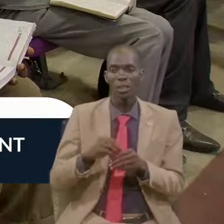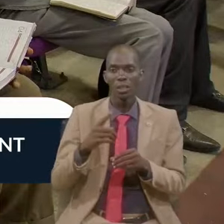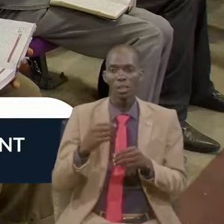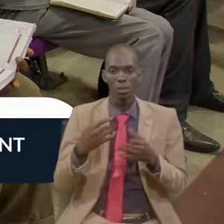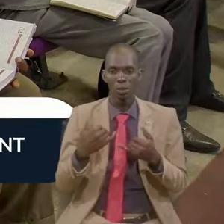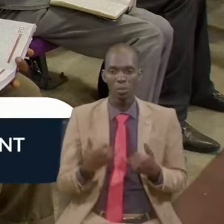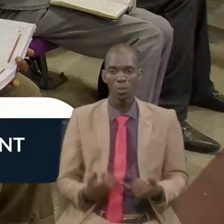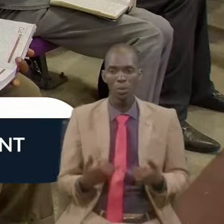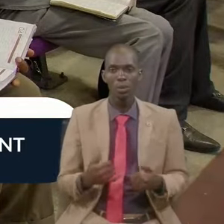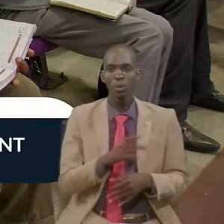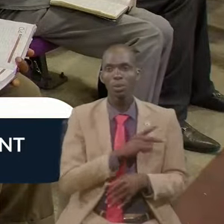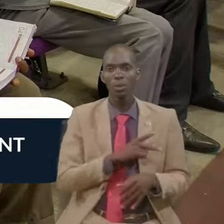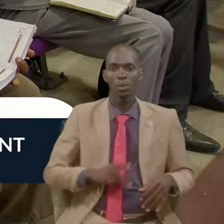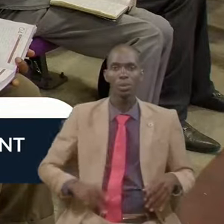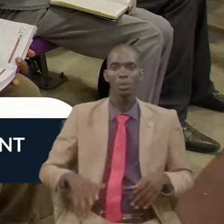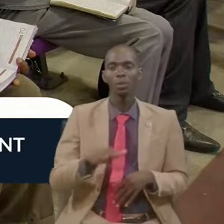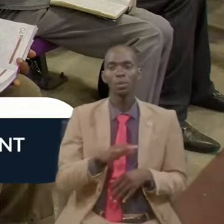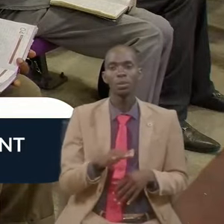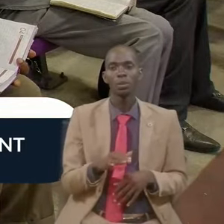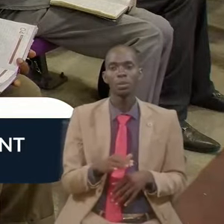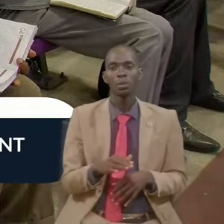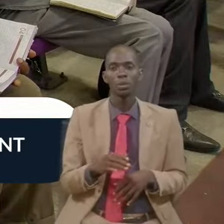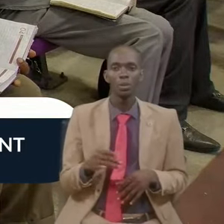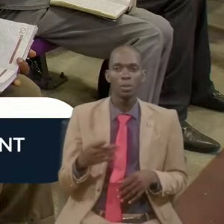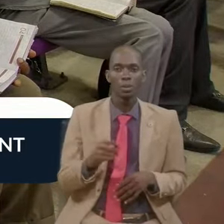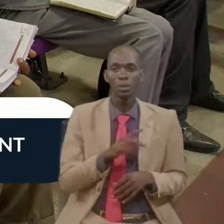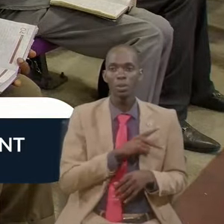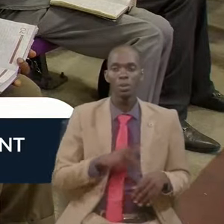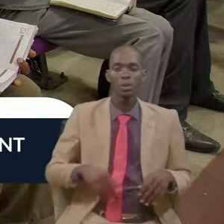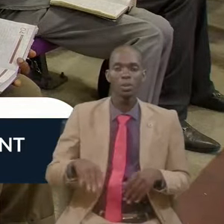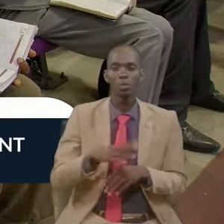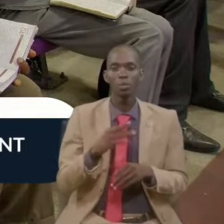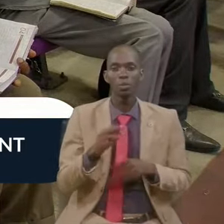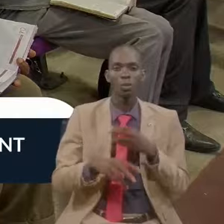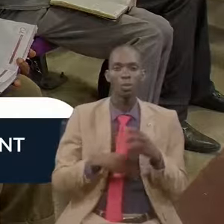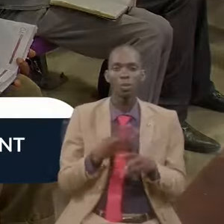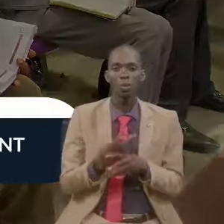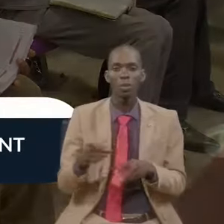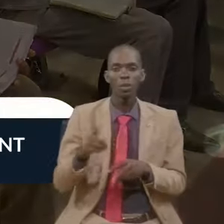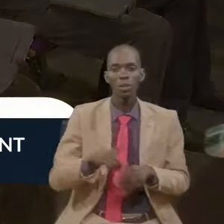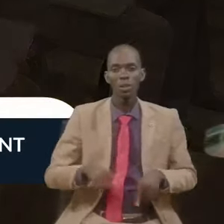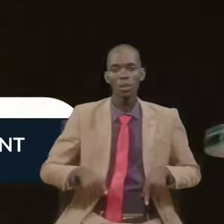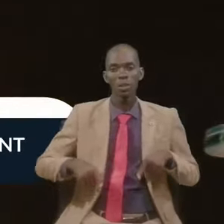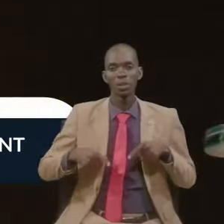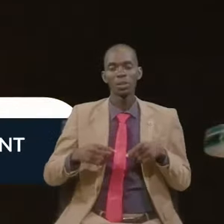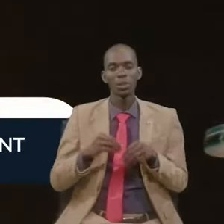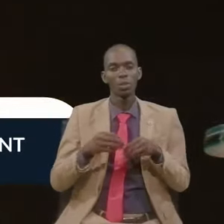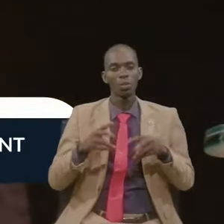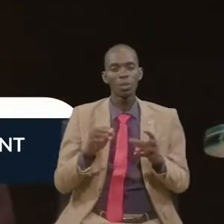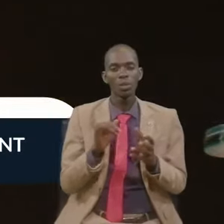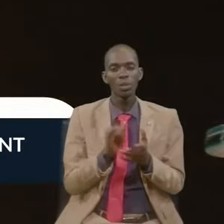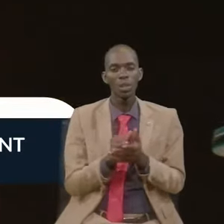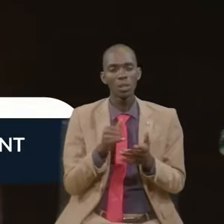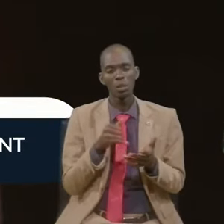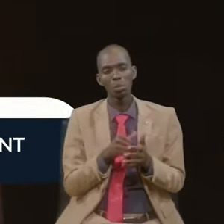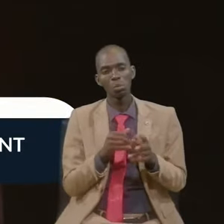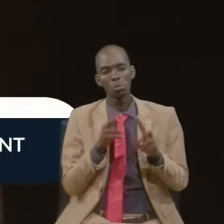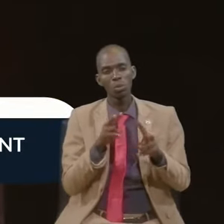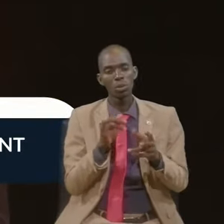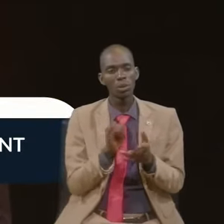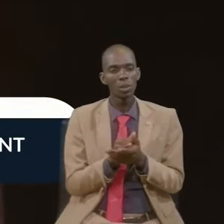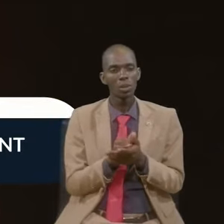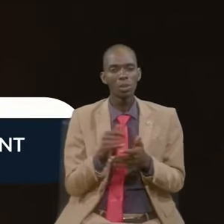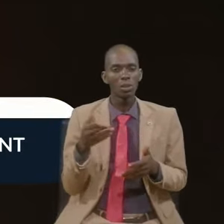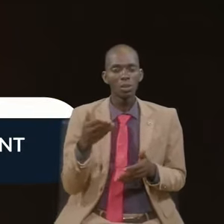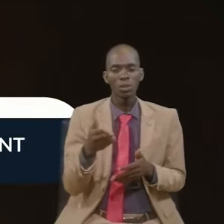of the world. They live in such a way that there's reproach. They belittle